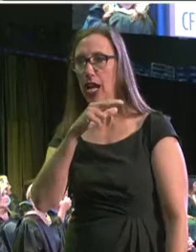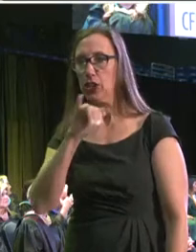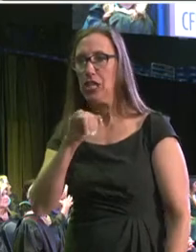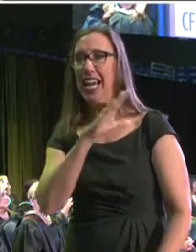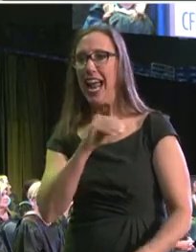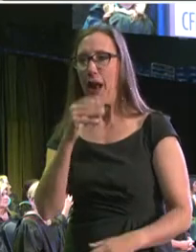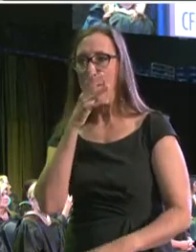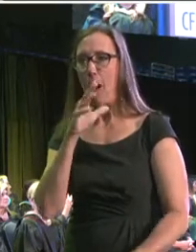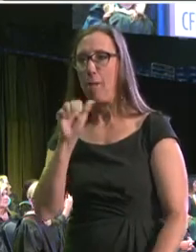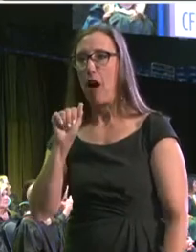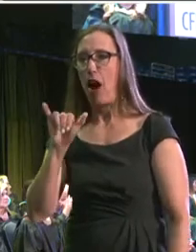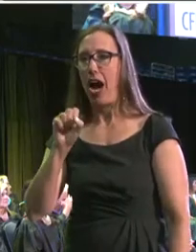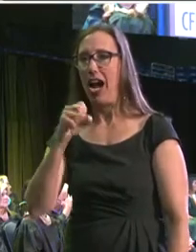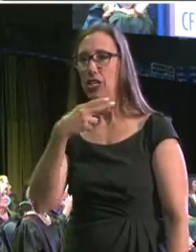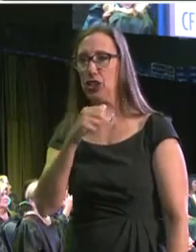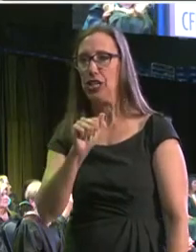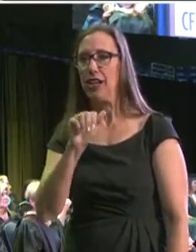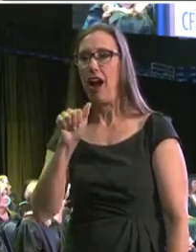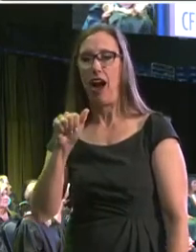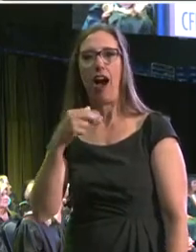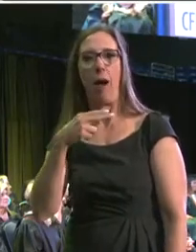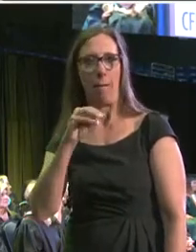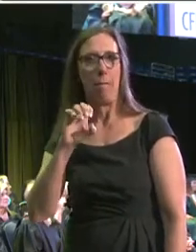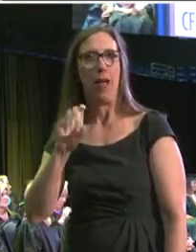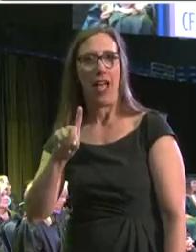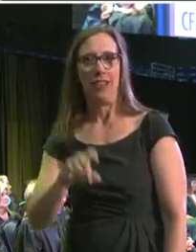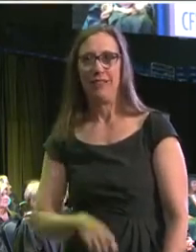and Aisha Ahmed.